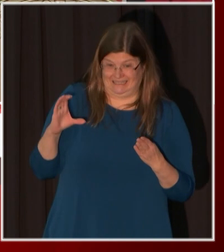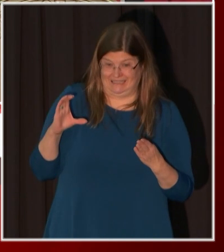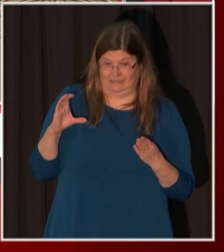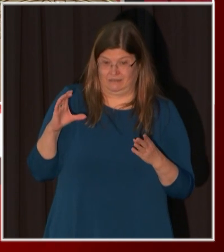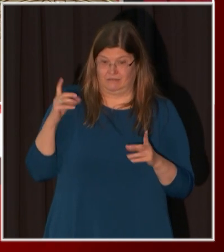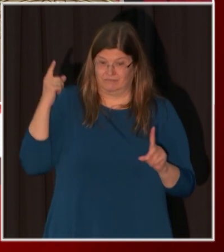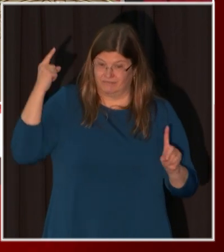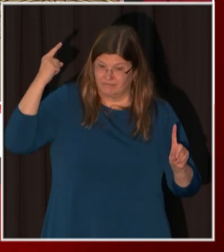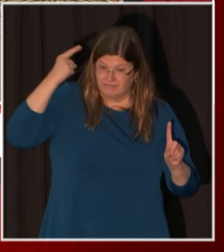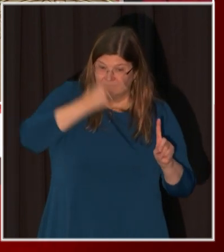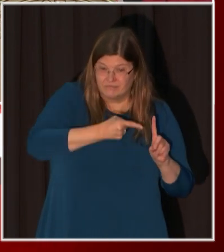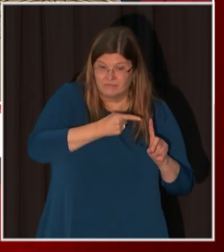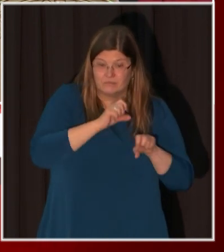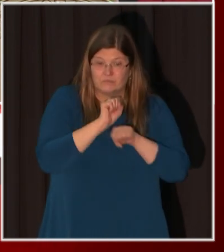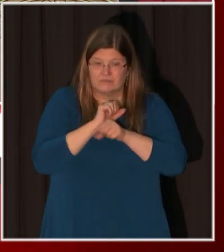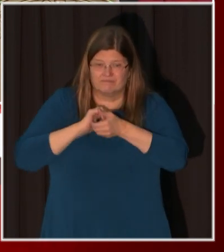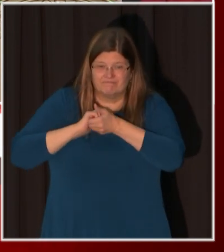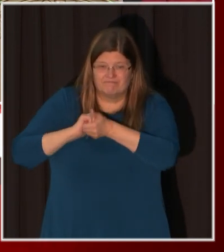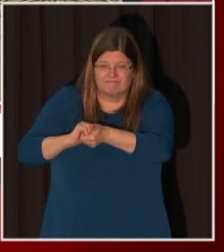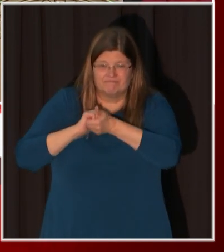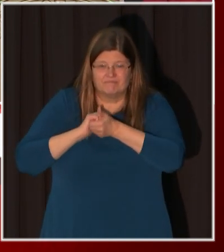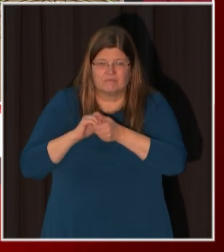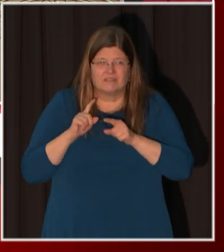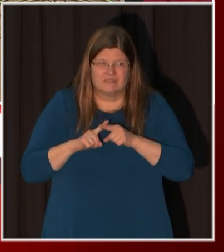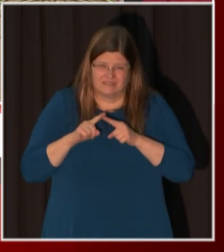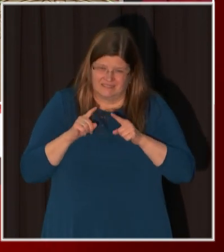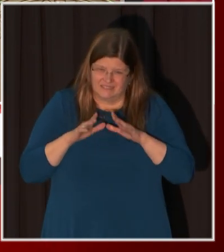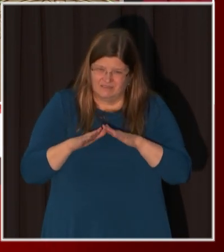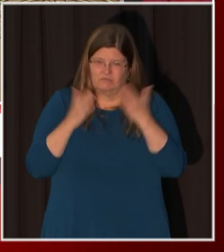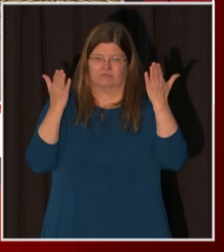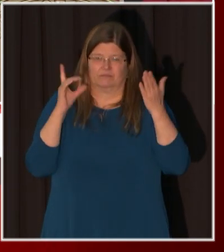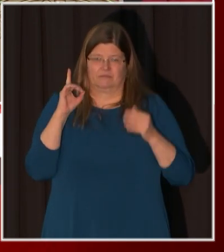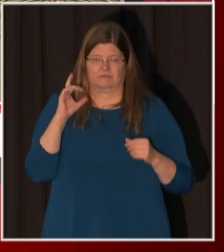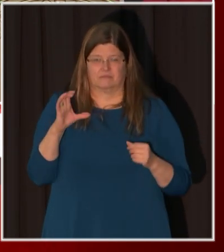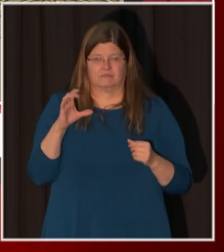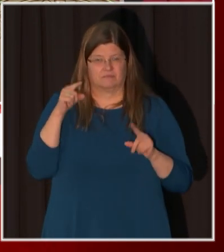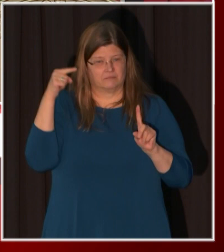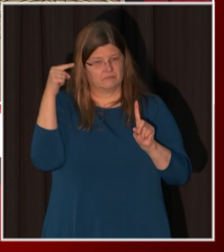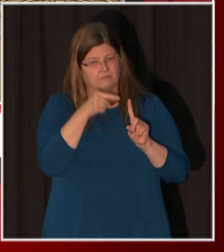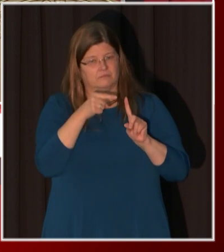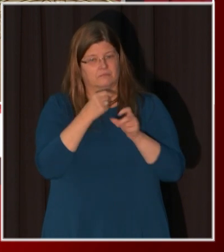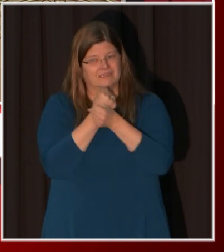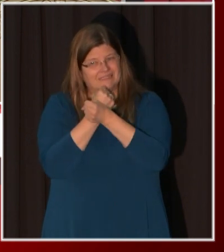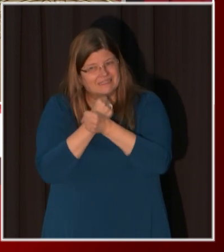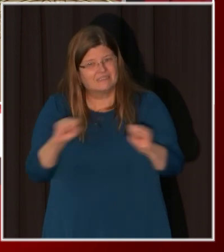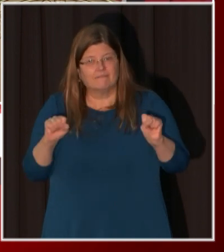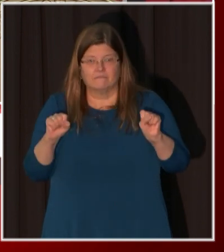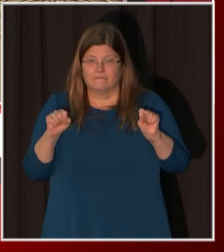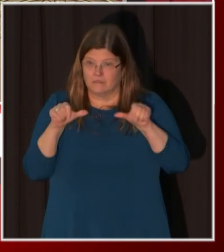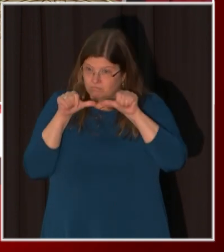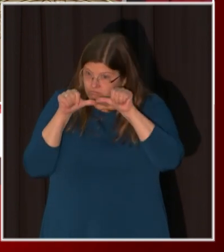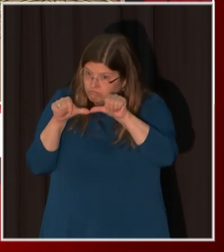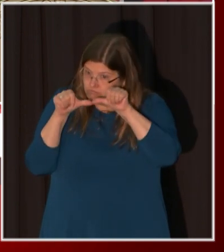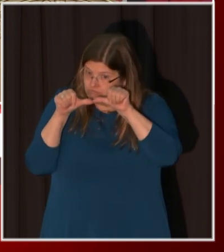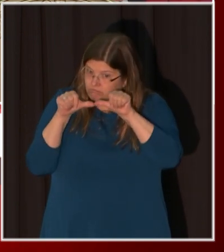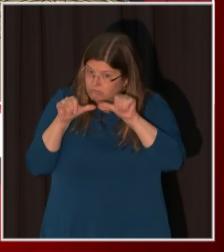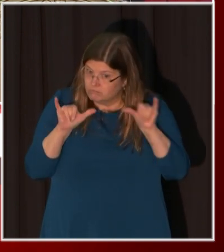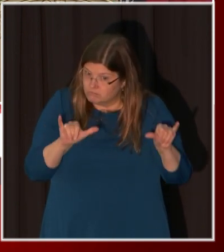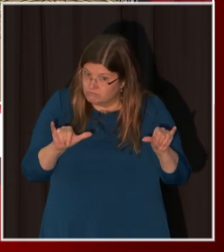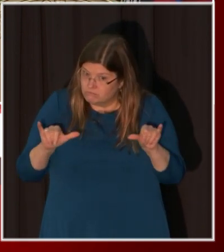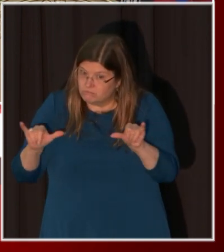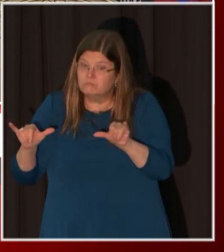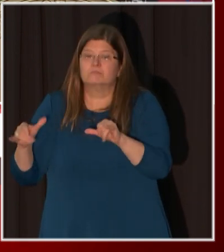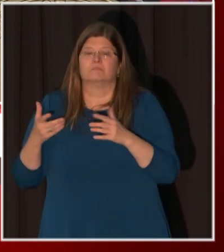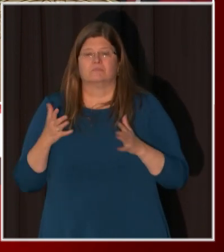to reopen our city in a way that is safe and sustainable. We are, of course, all eager to open